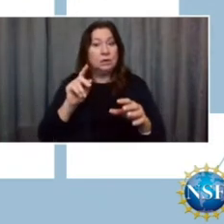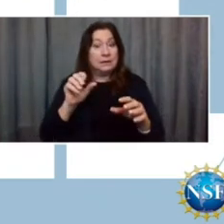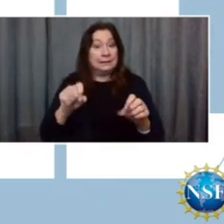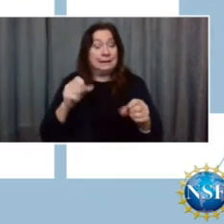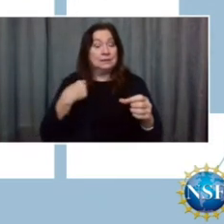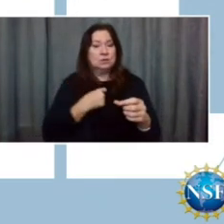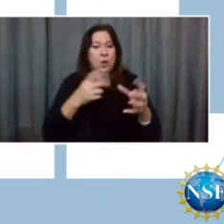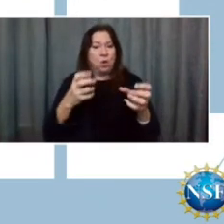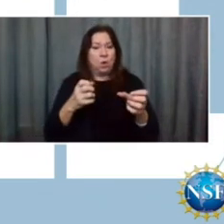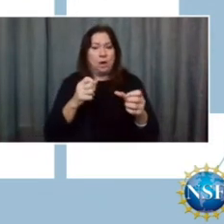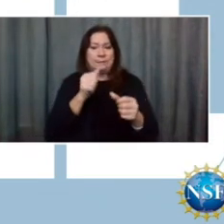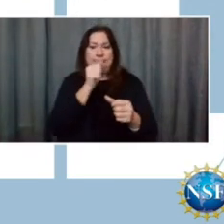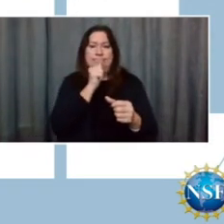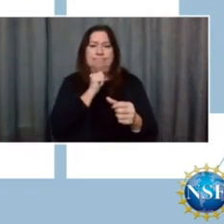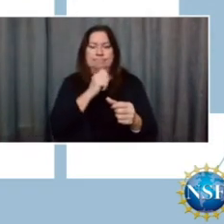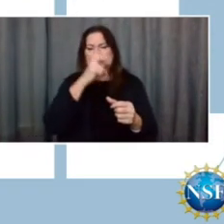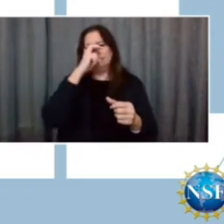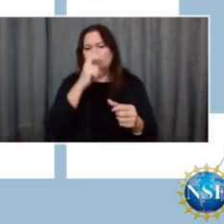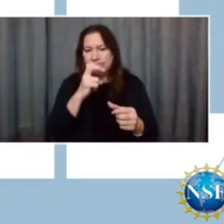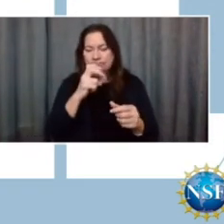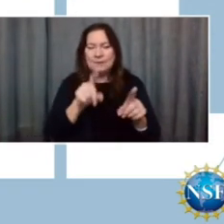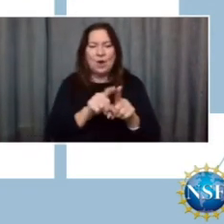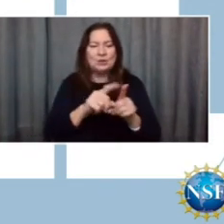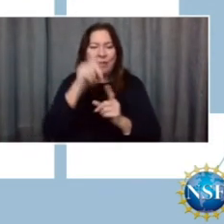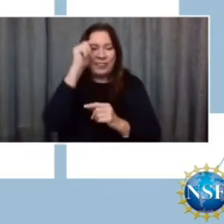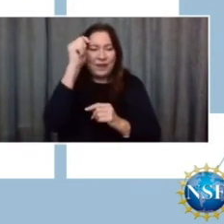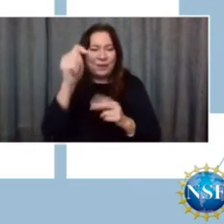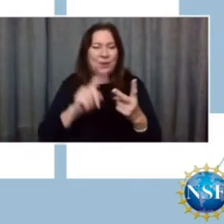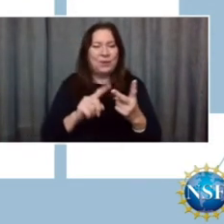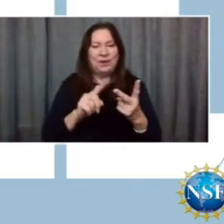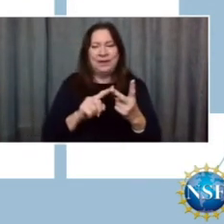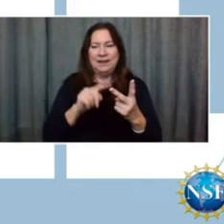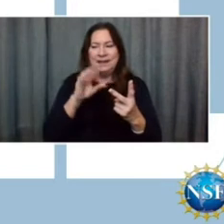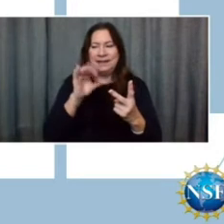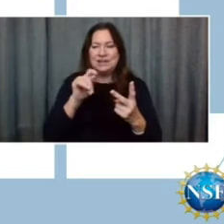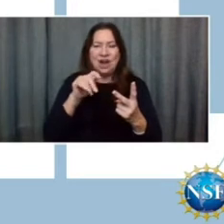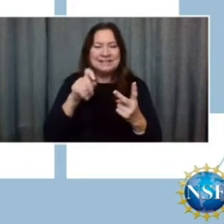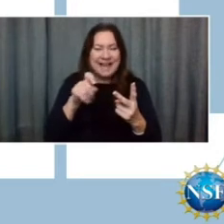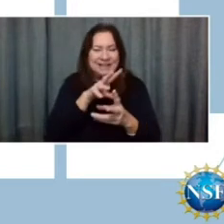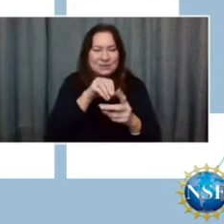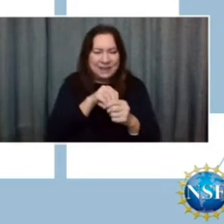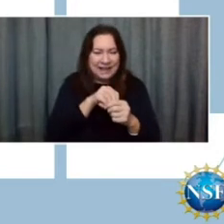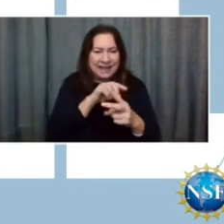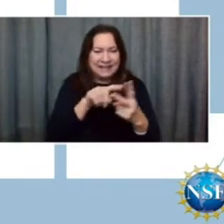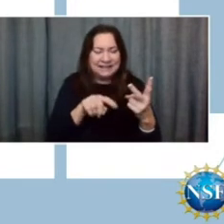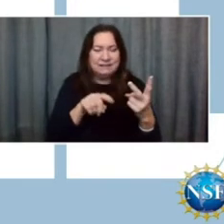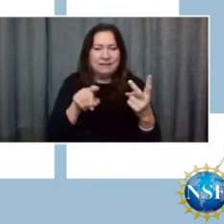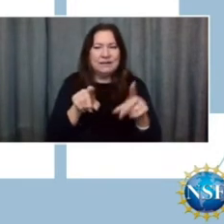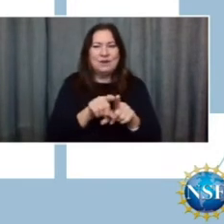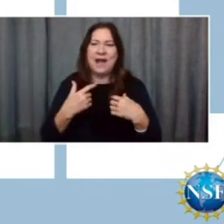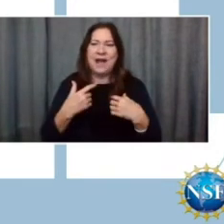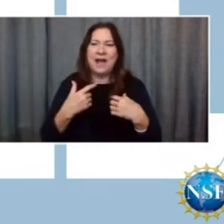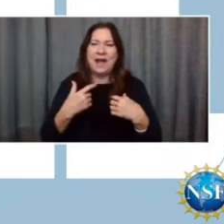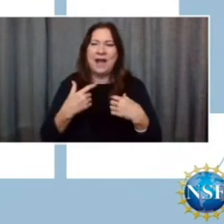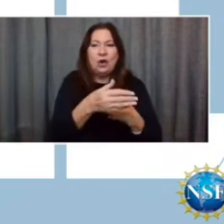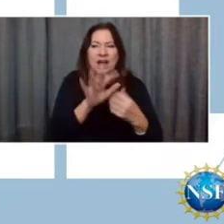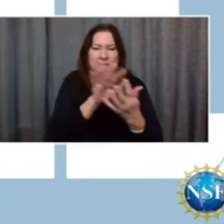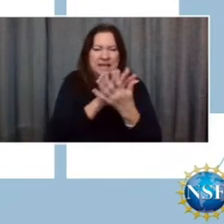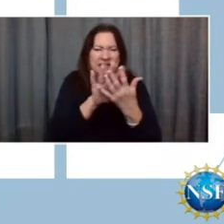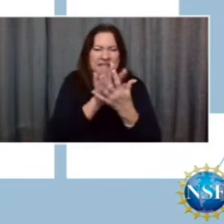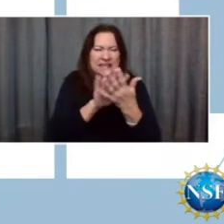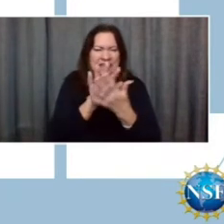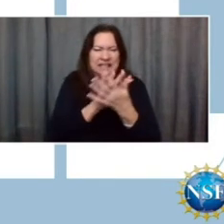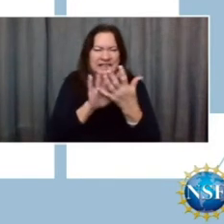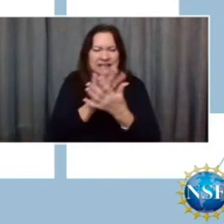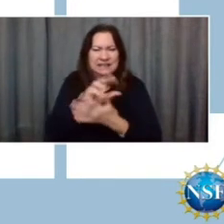of rigor, there is a theoretical and context validity rigor that in some ways has either never been there, I would